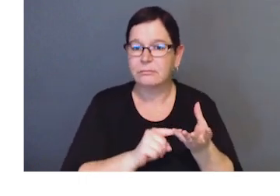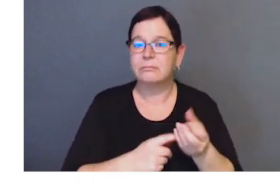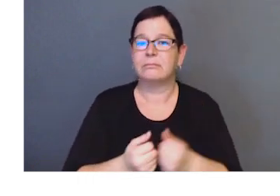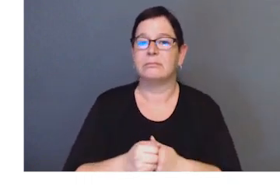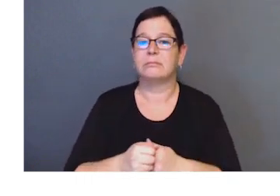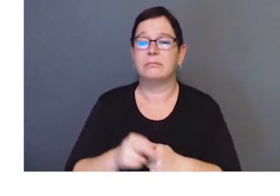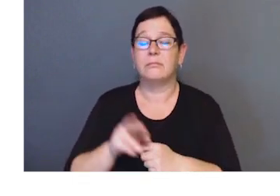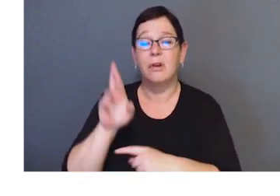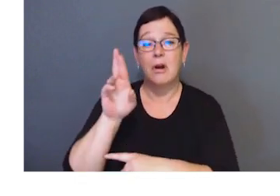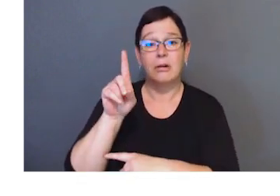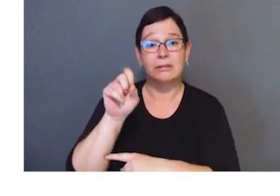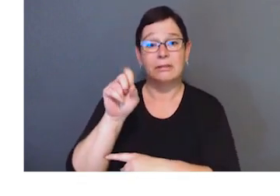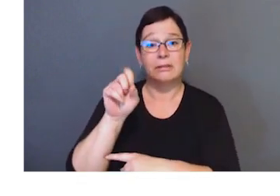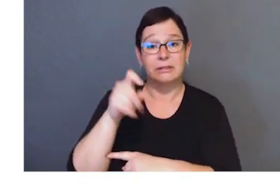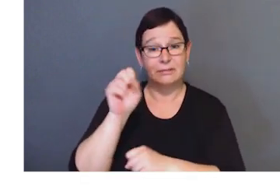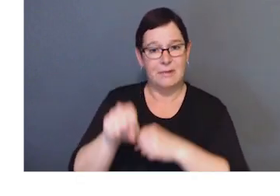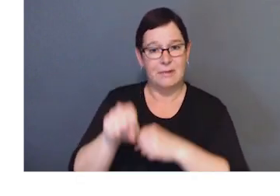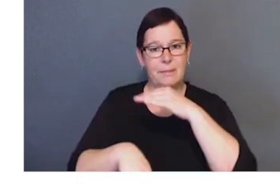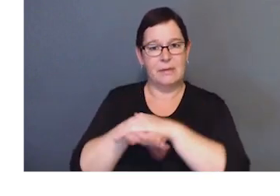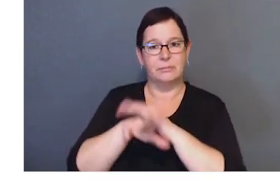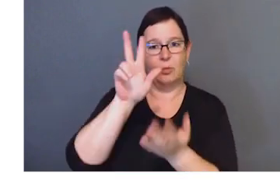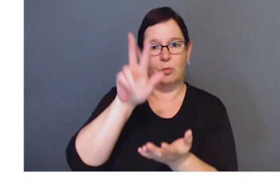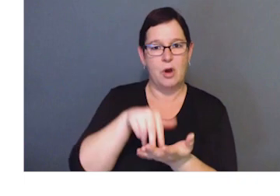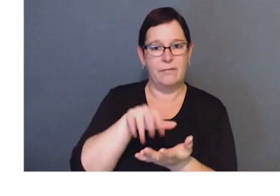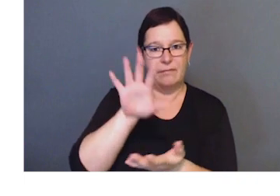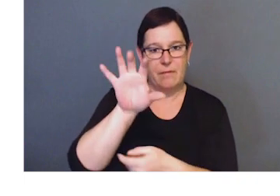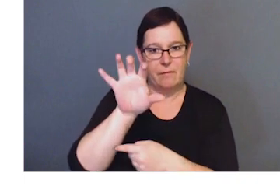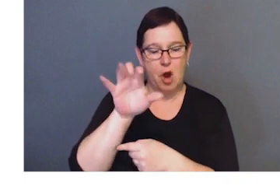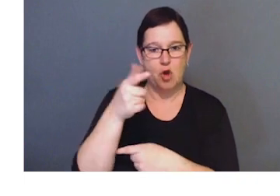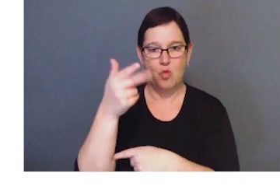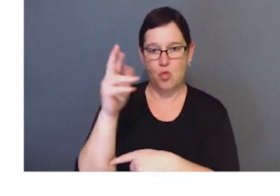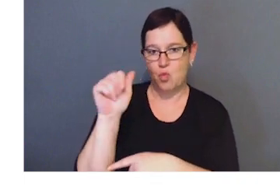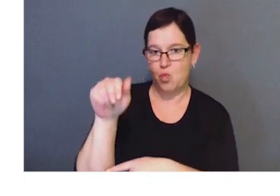year and up to $70,000 over